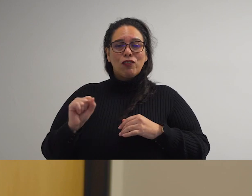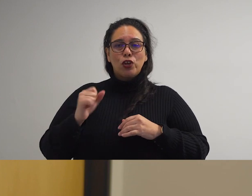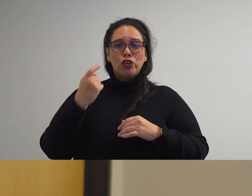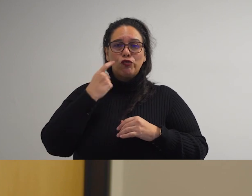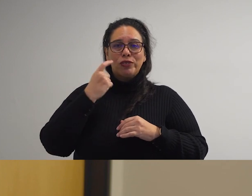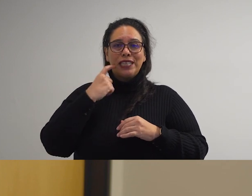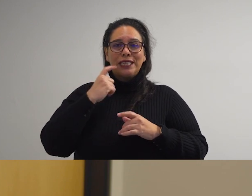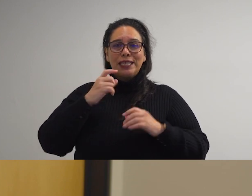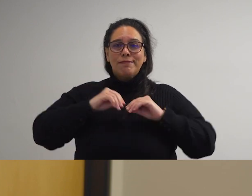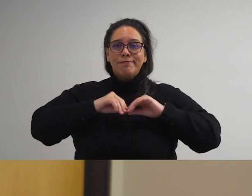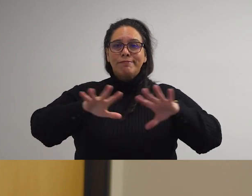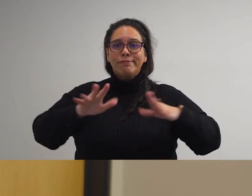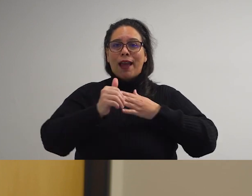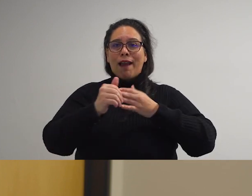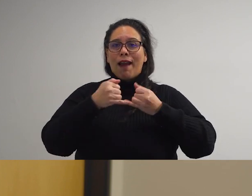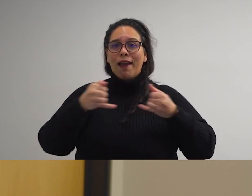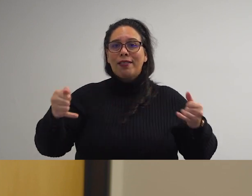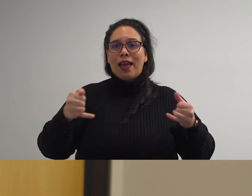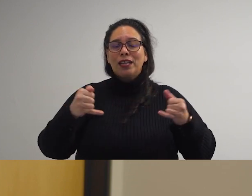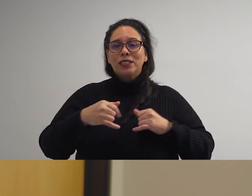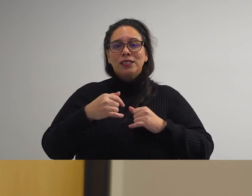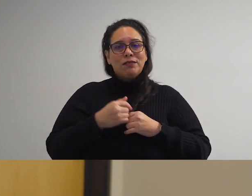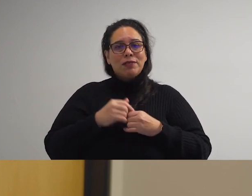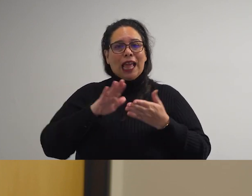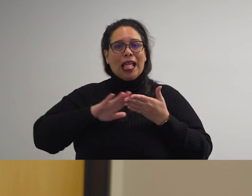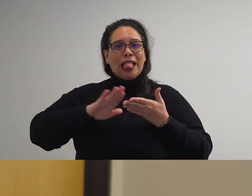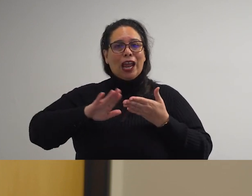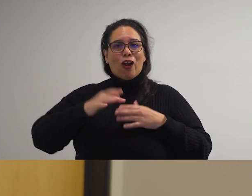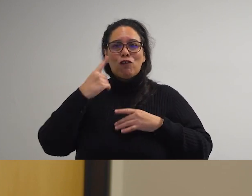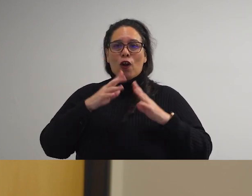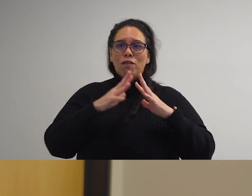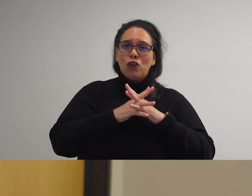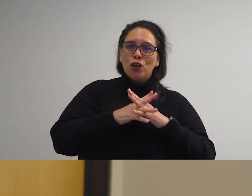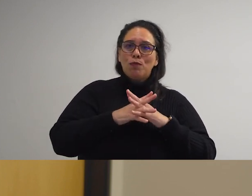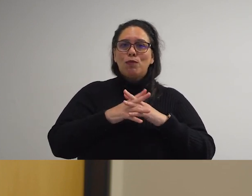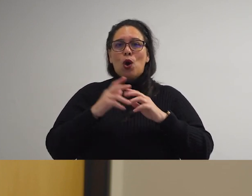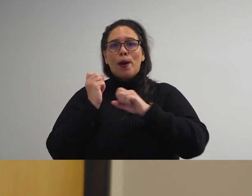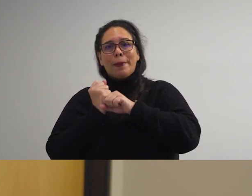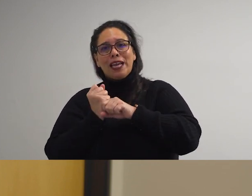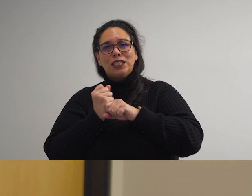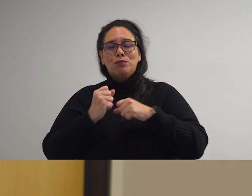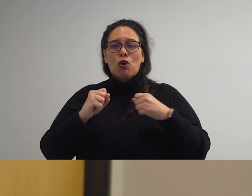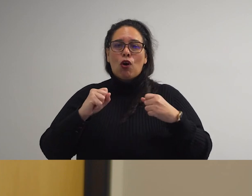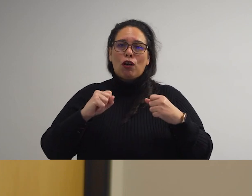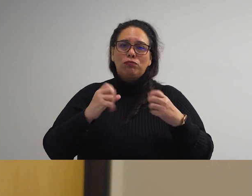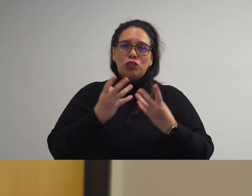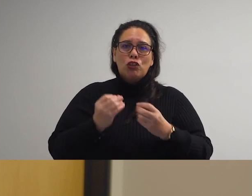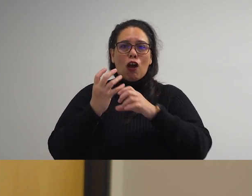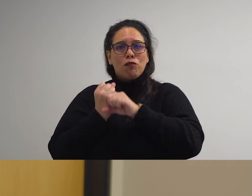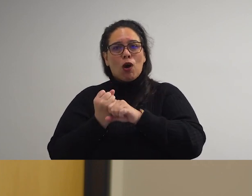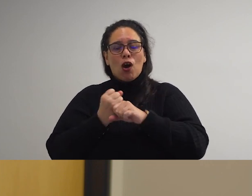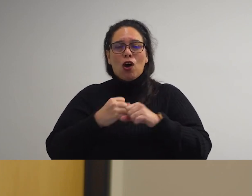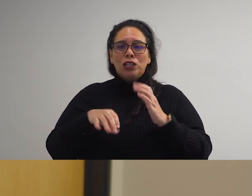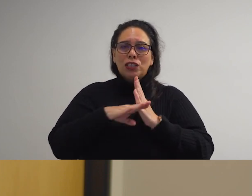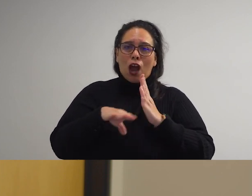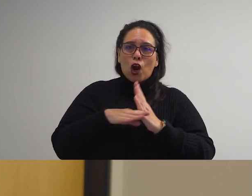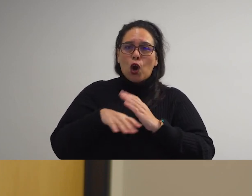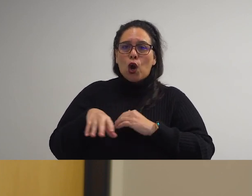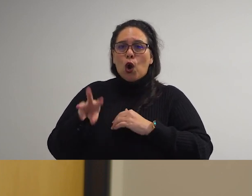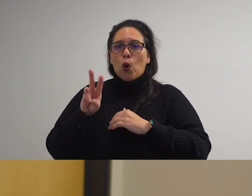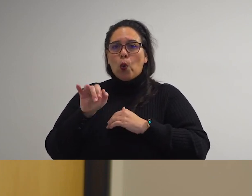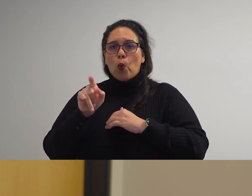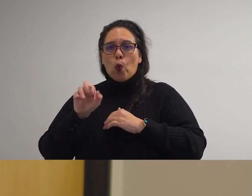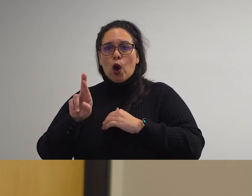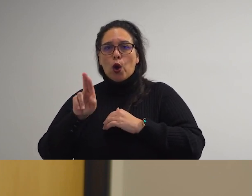California recently issued guidelines to help clear the way for football, baseball, softball, soccer, water polo,